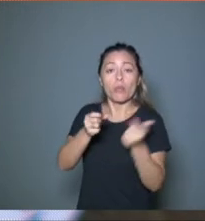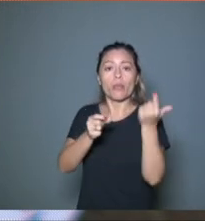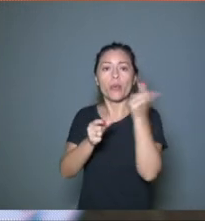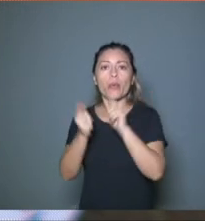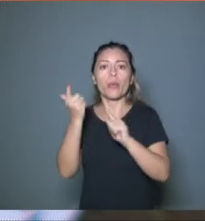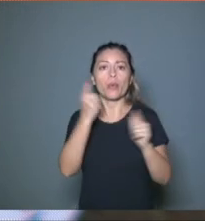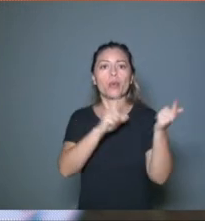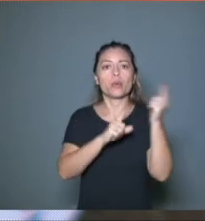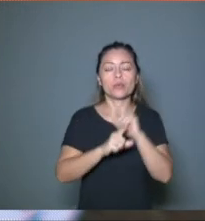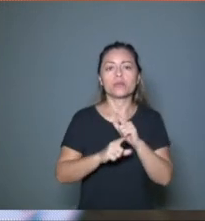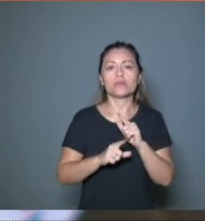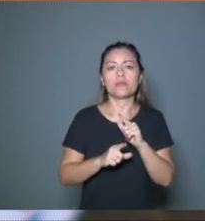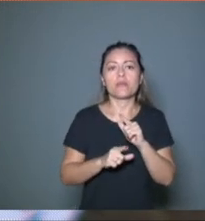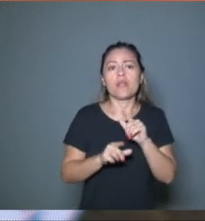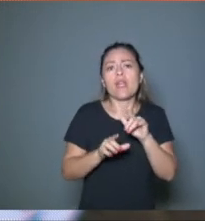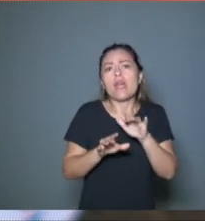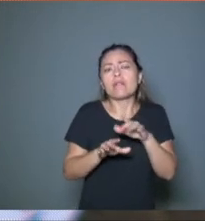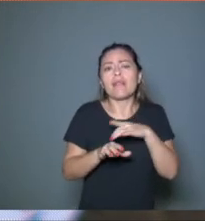plant and harvest.